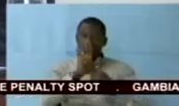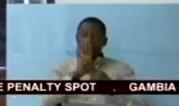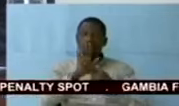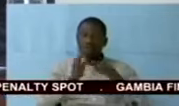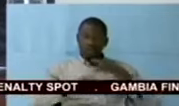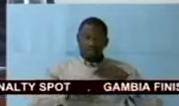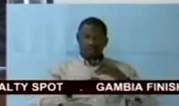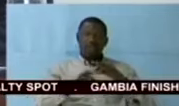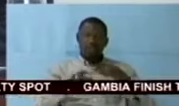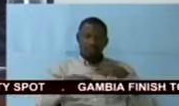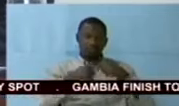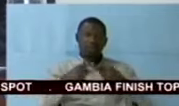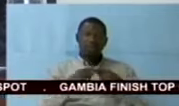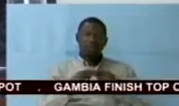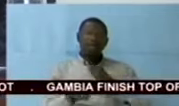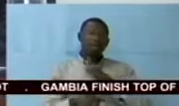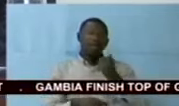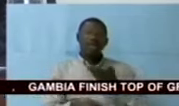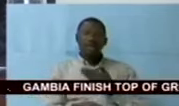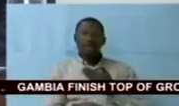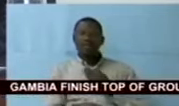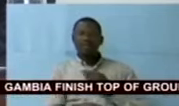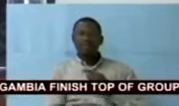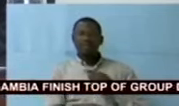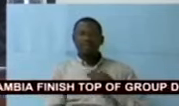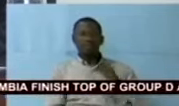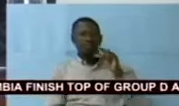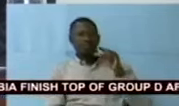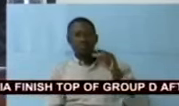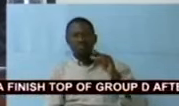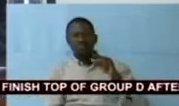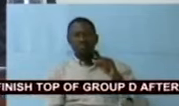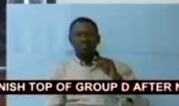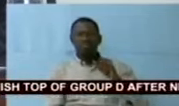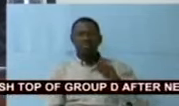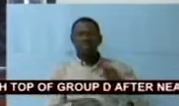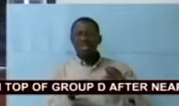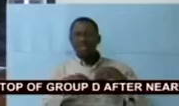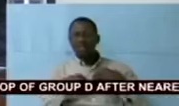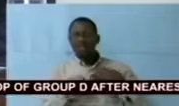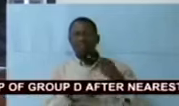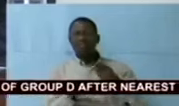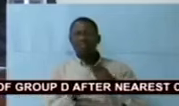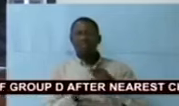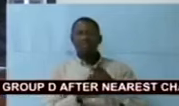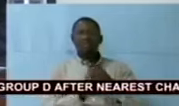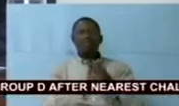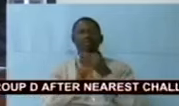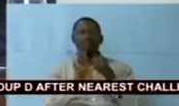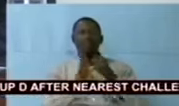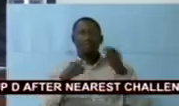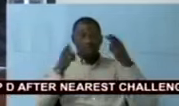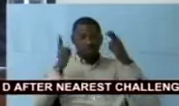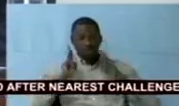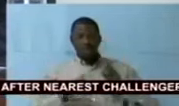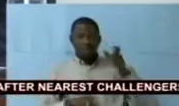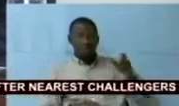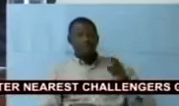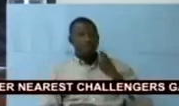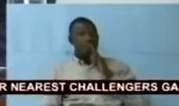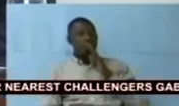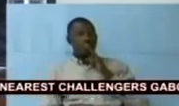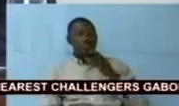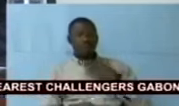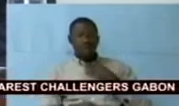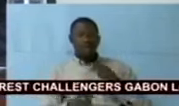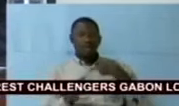soto case nyindole. And had little tolerance for defense counsel who were making things difficult. Andu loyal mi melango la tara lori go mole